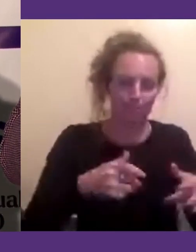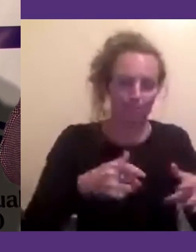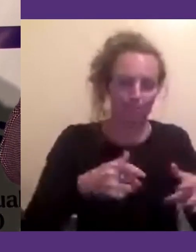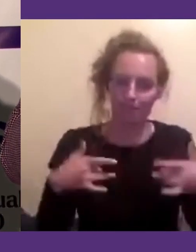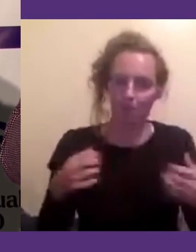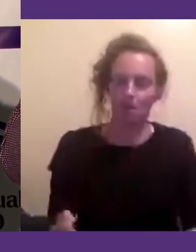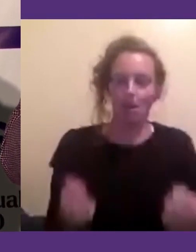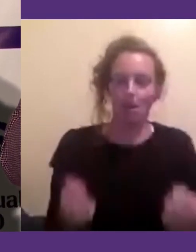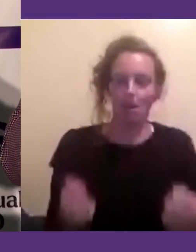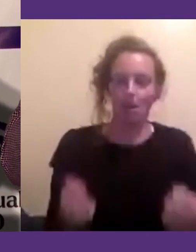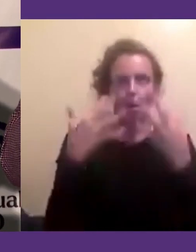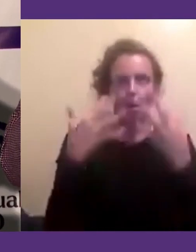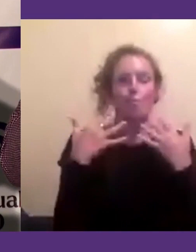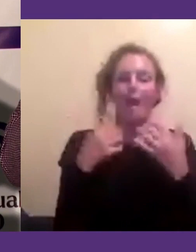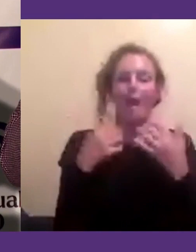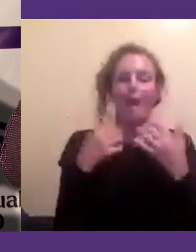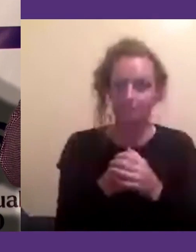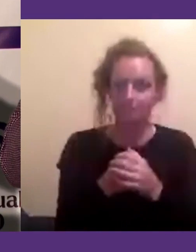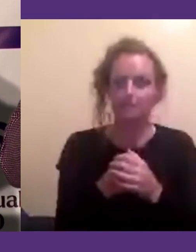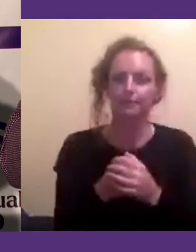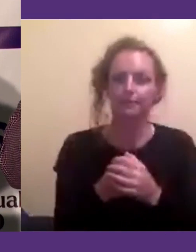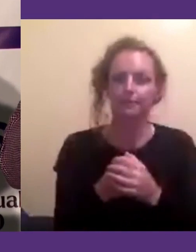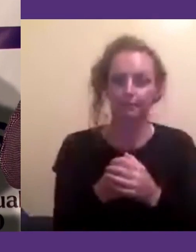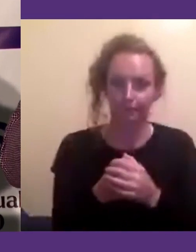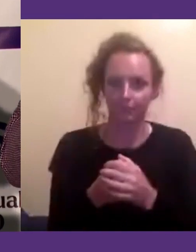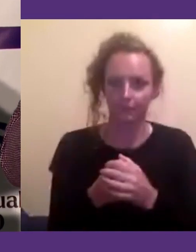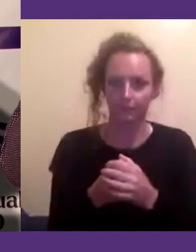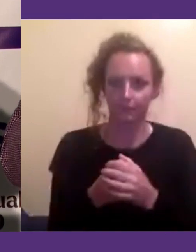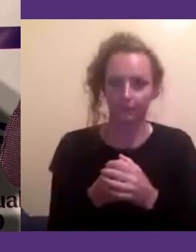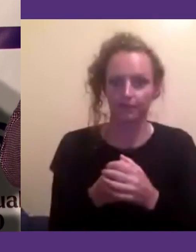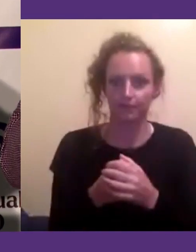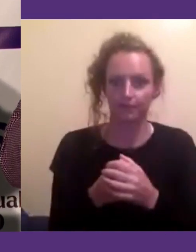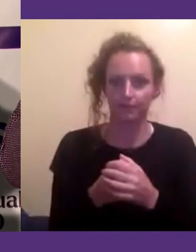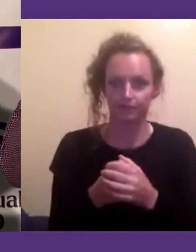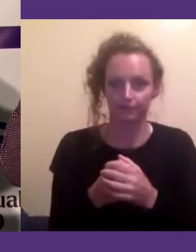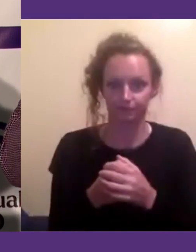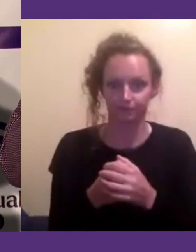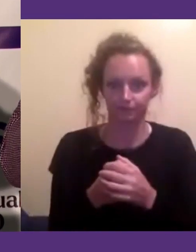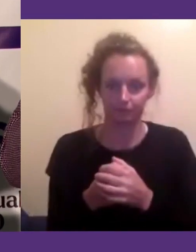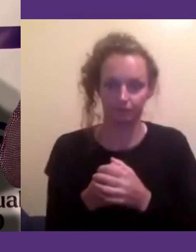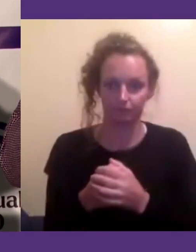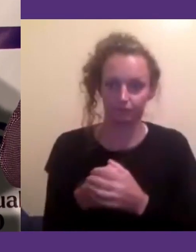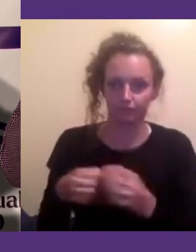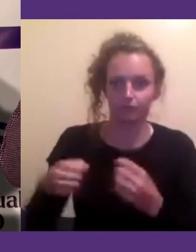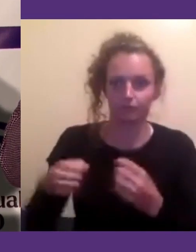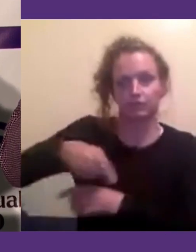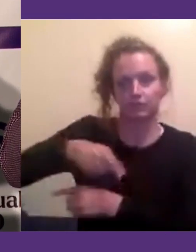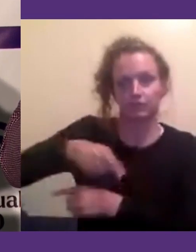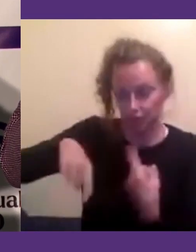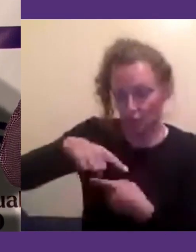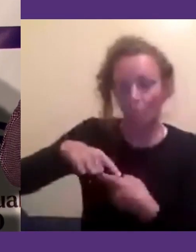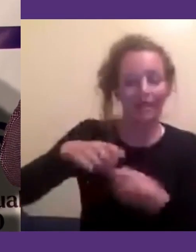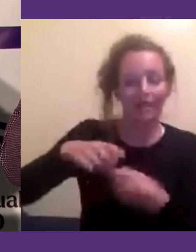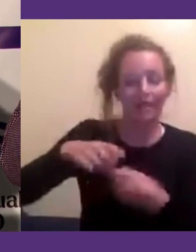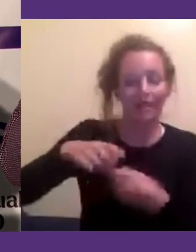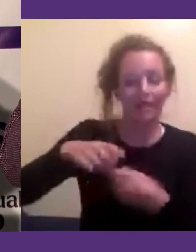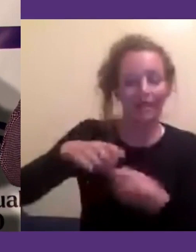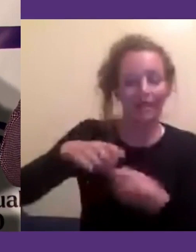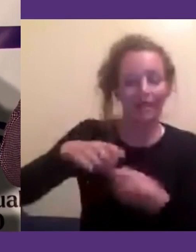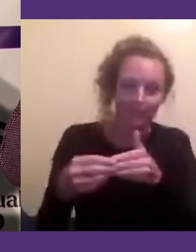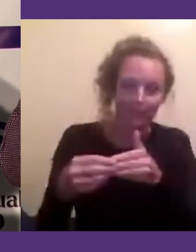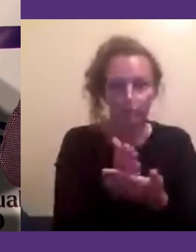incremental change. And so we kind of take them on that journey, and as an agency that, you know, we have 50% plus lived experience